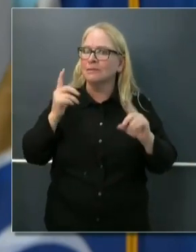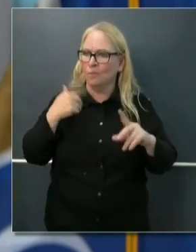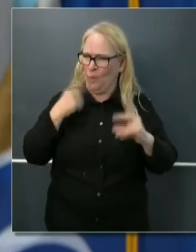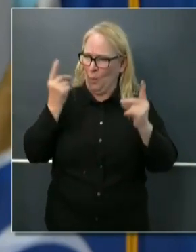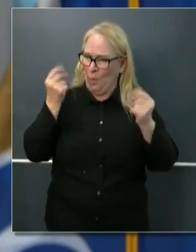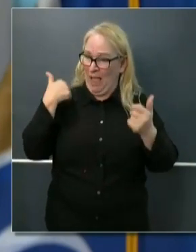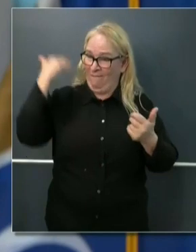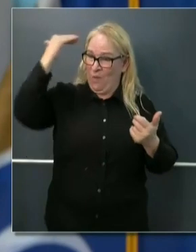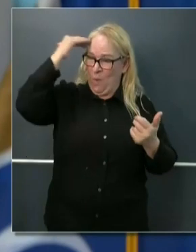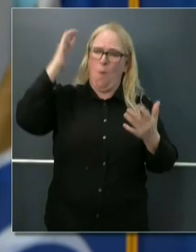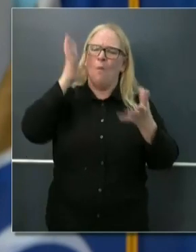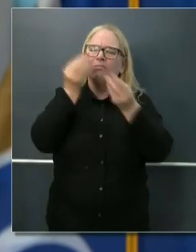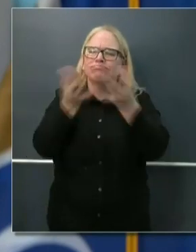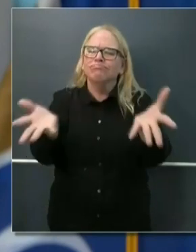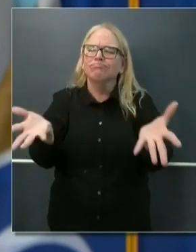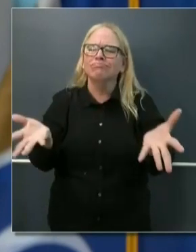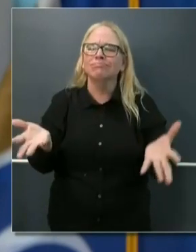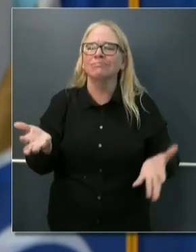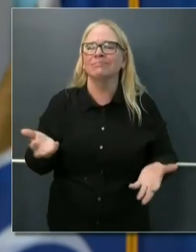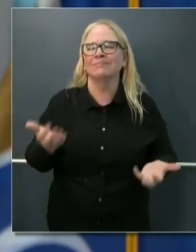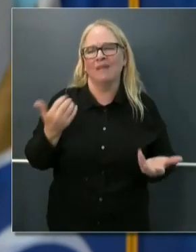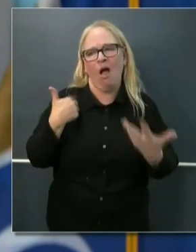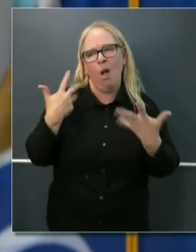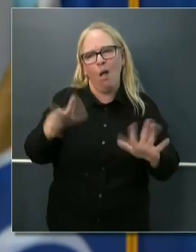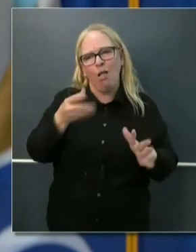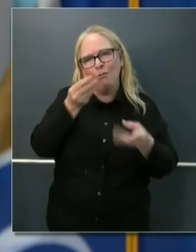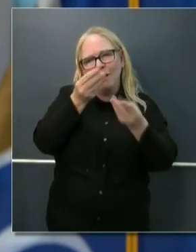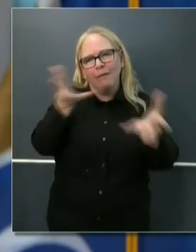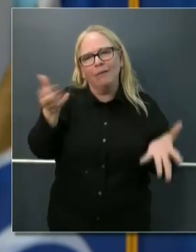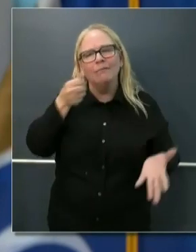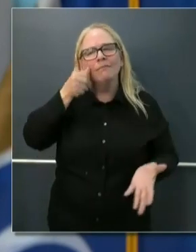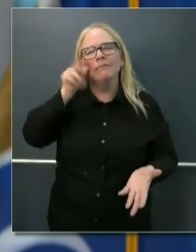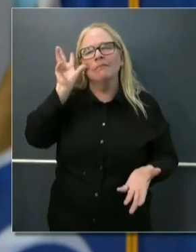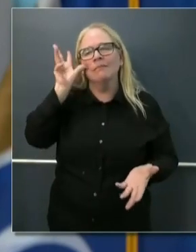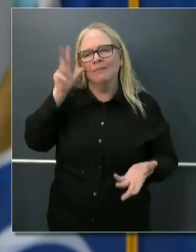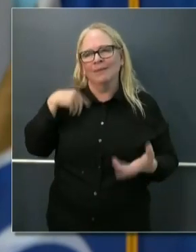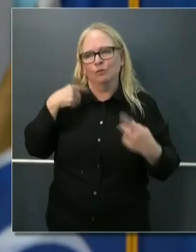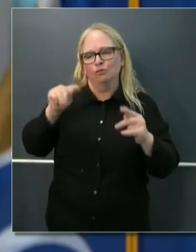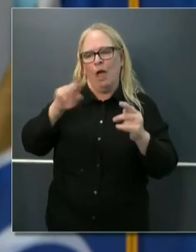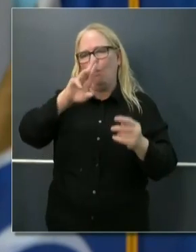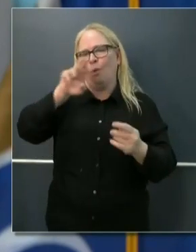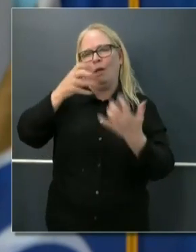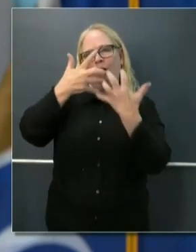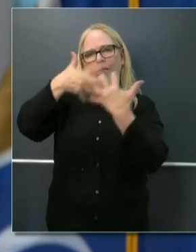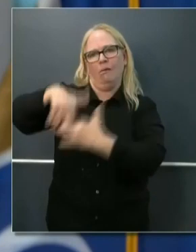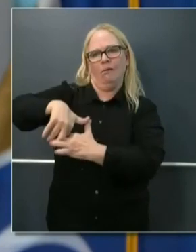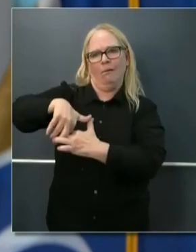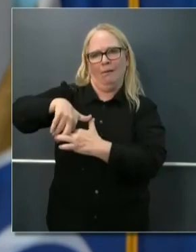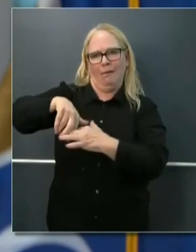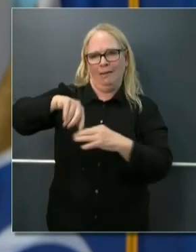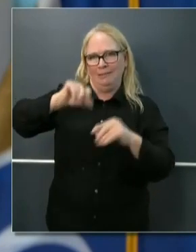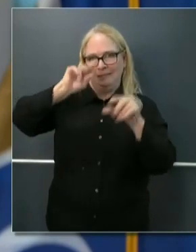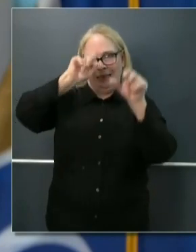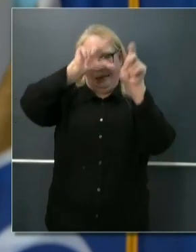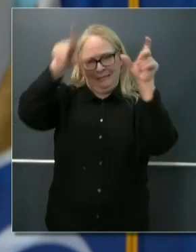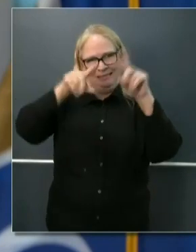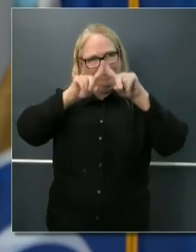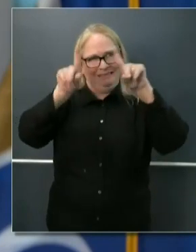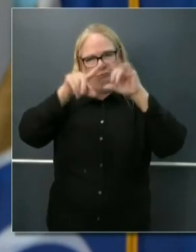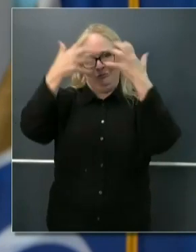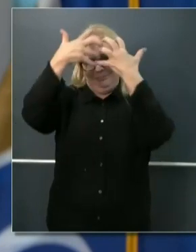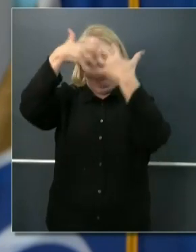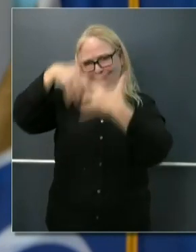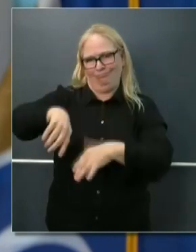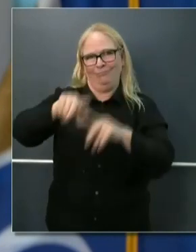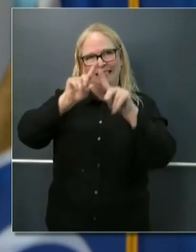this a few days ago, and now we are reorganizing at the local level all throughout the state of California to put in all of